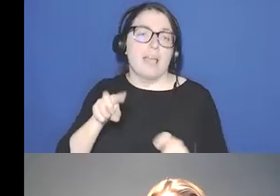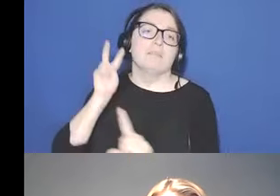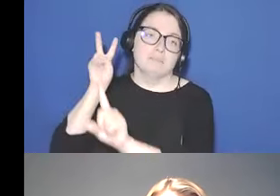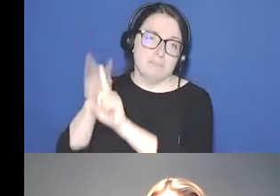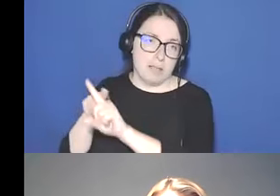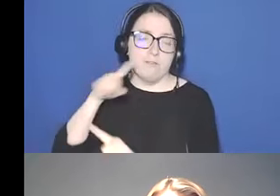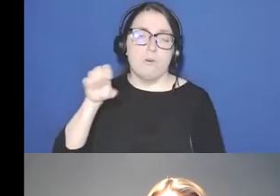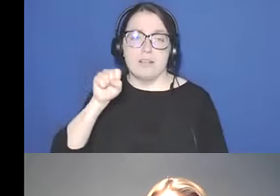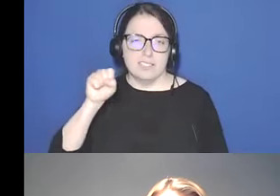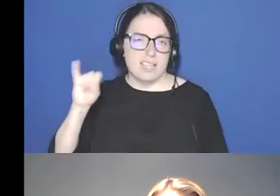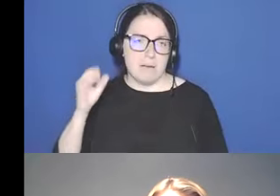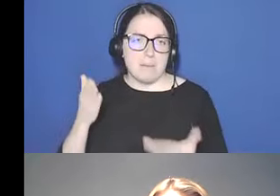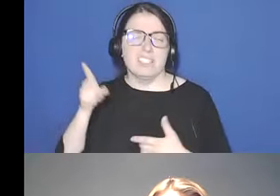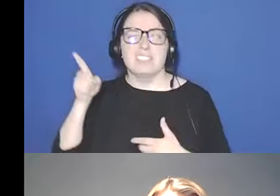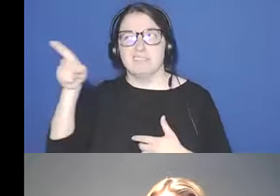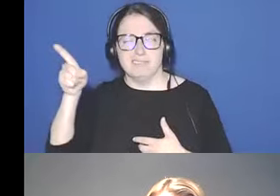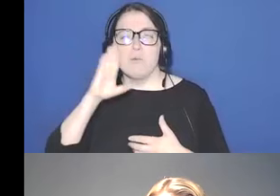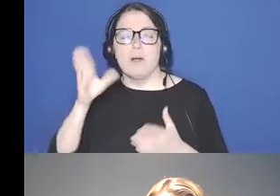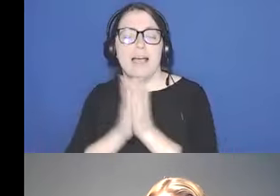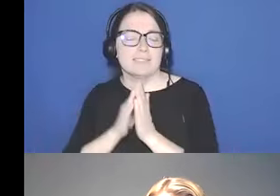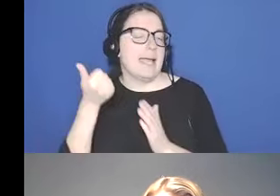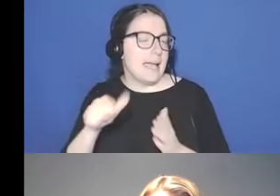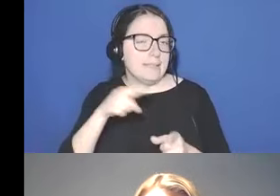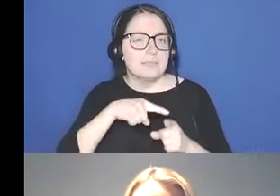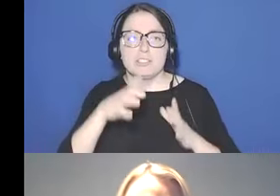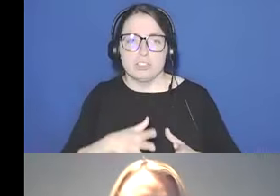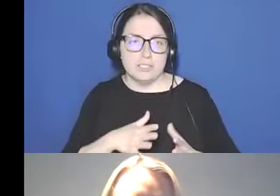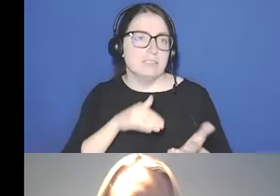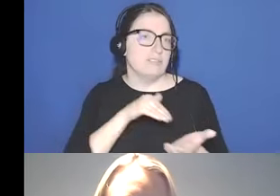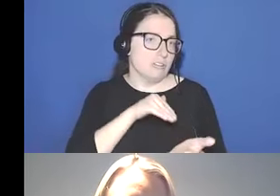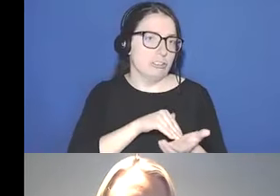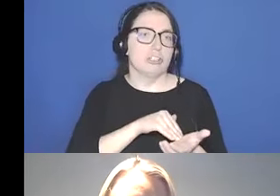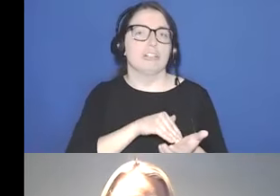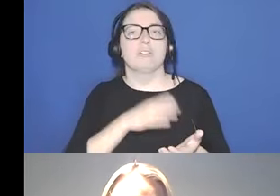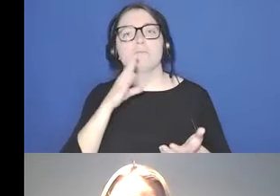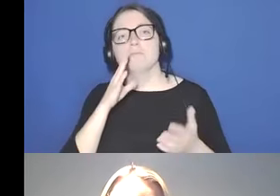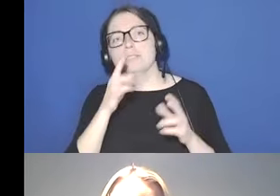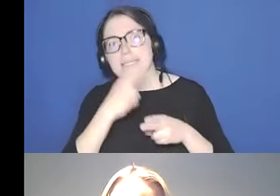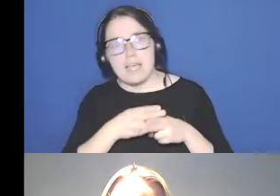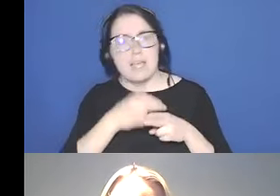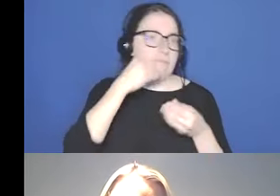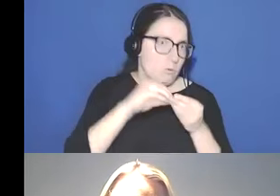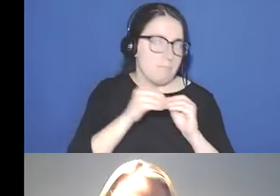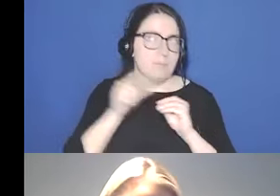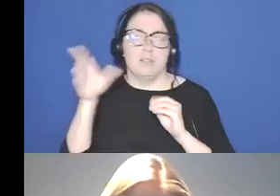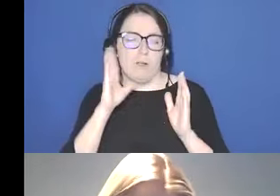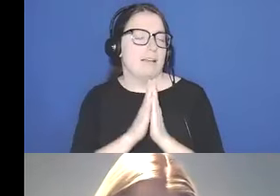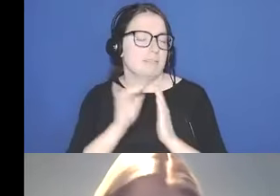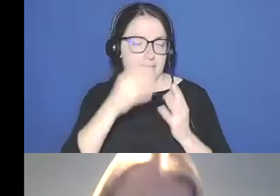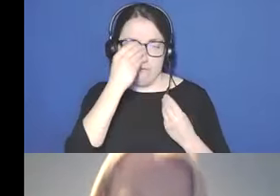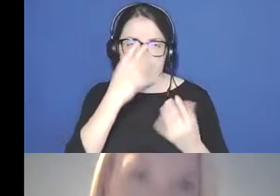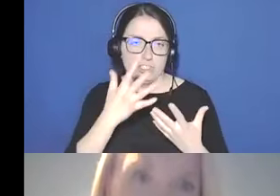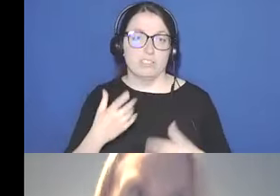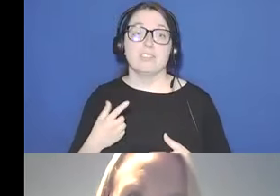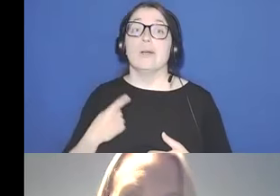ask you for any specialist that your child has been to, they'll ask for the name and the phone number and all of that. And we haven't really gotten